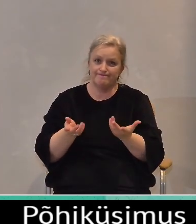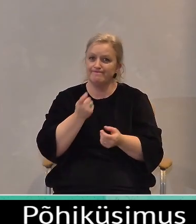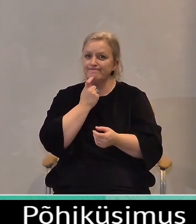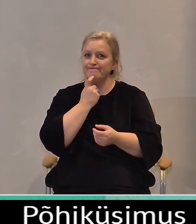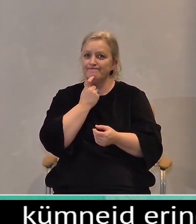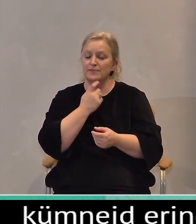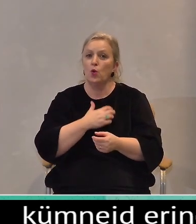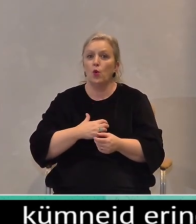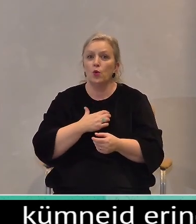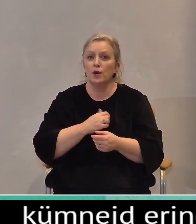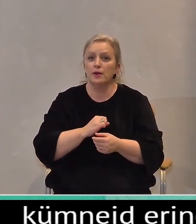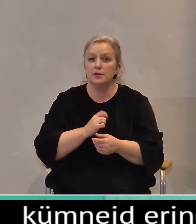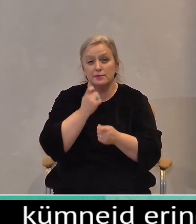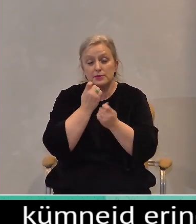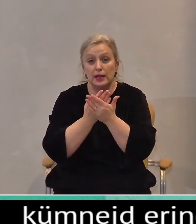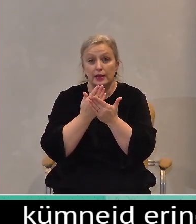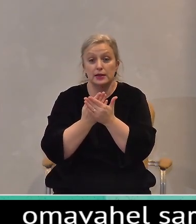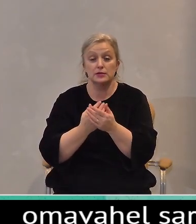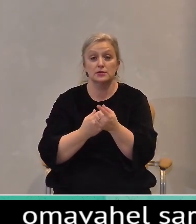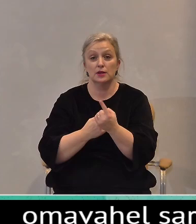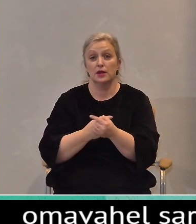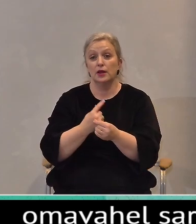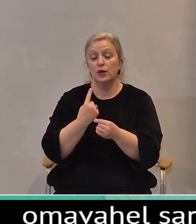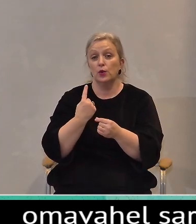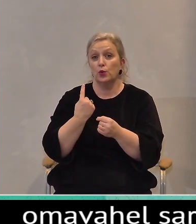from other genes and other mutations.